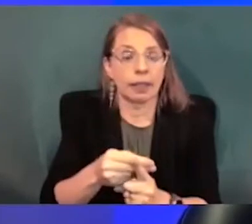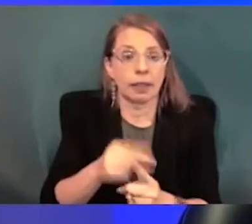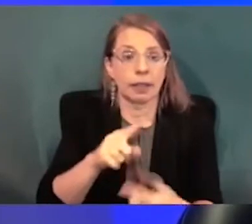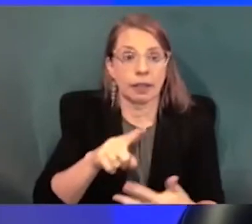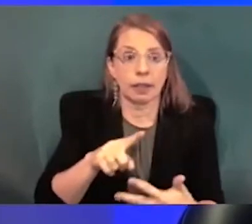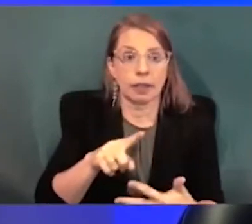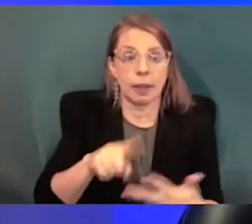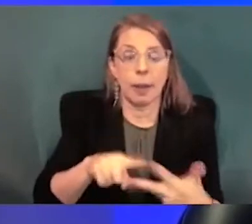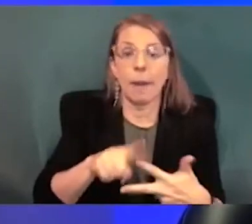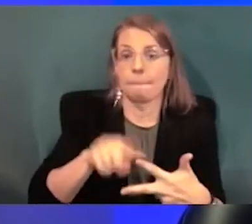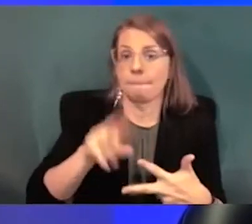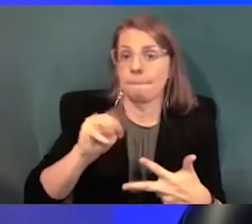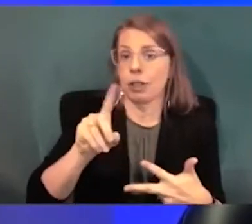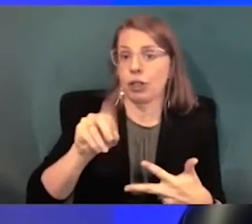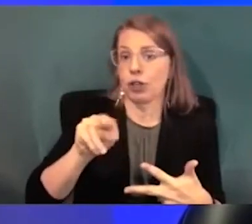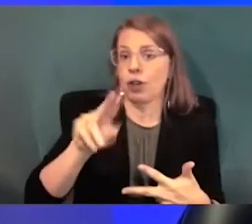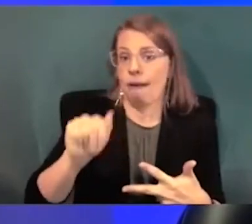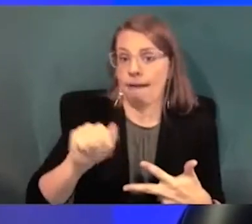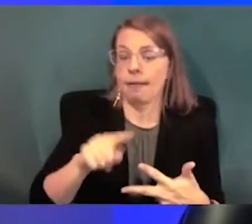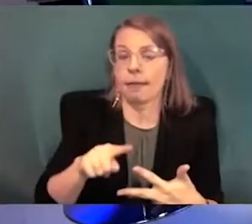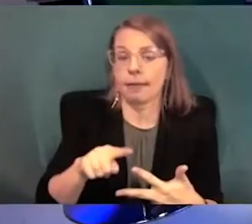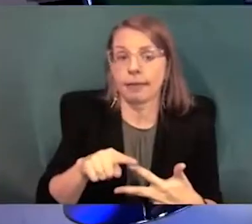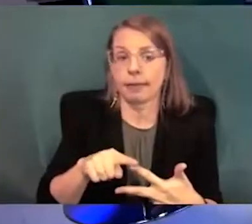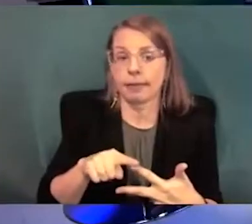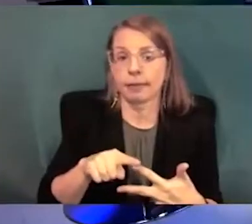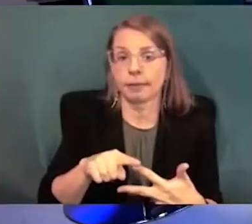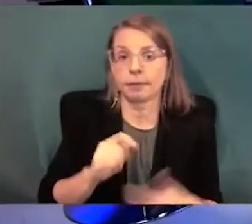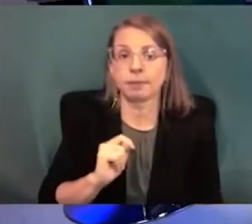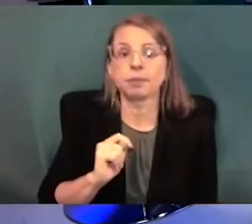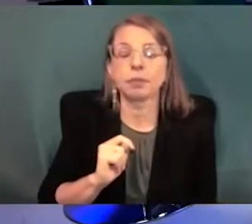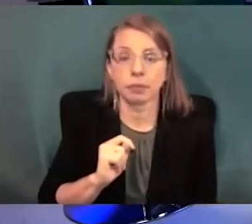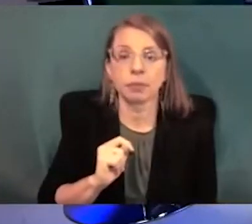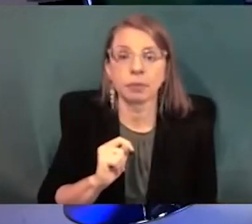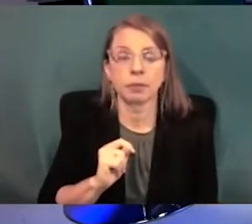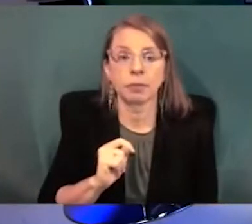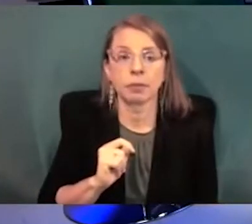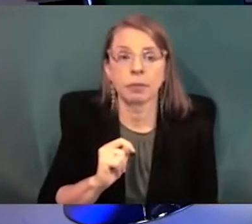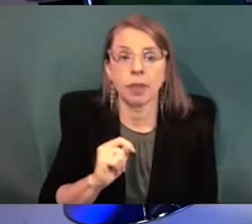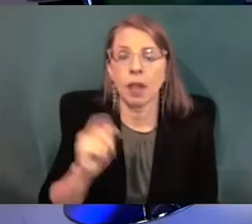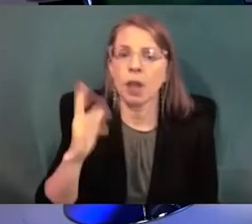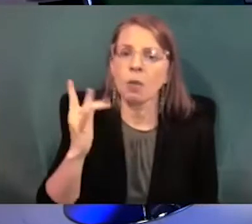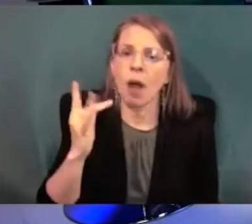Mm-hmm. Chaplain, talk to us a little bit. Why is there vaccine hesitancy?